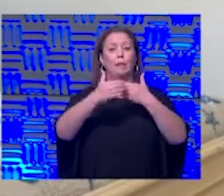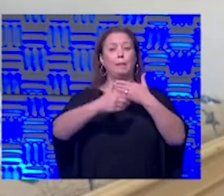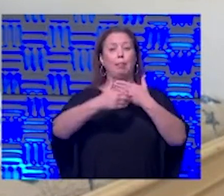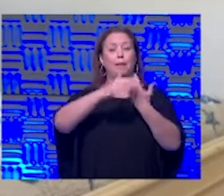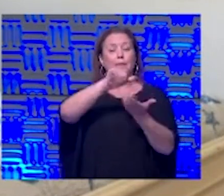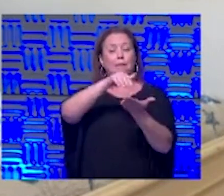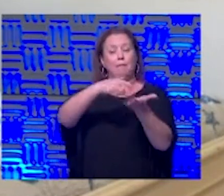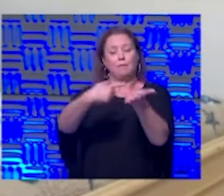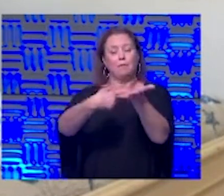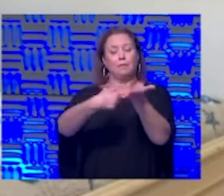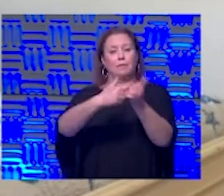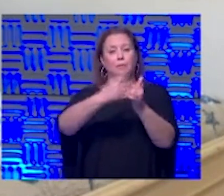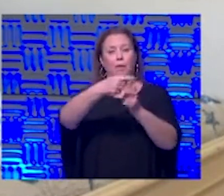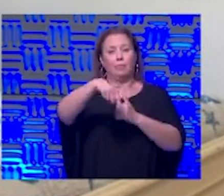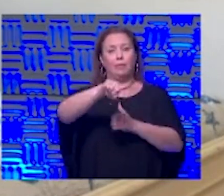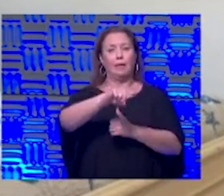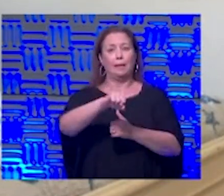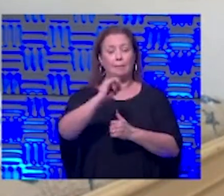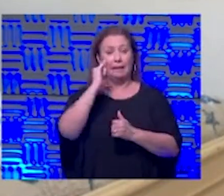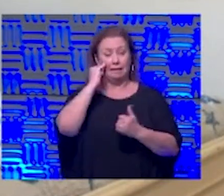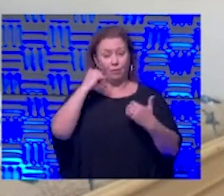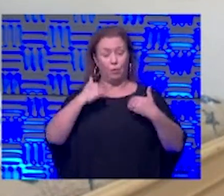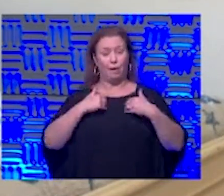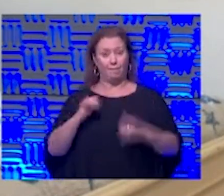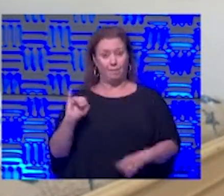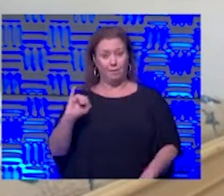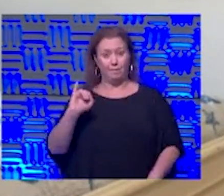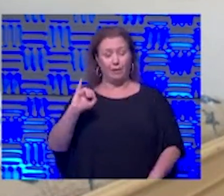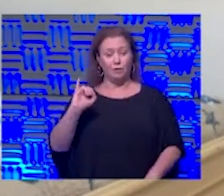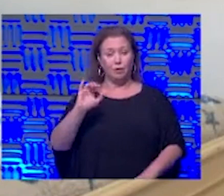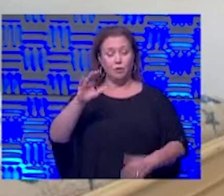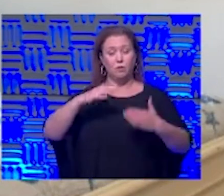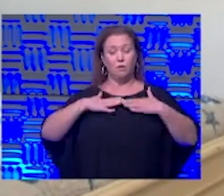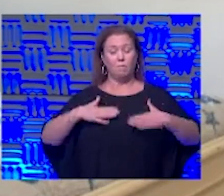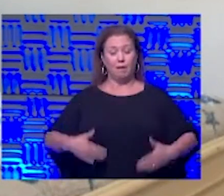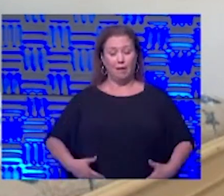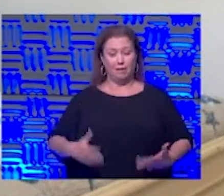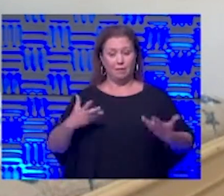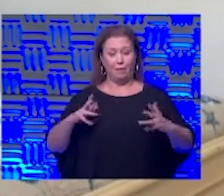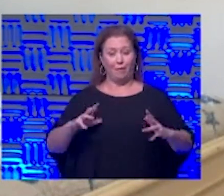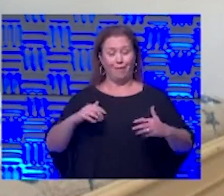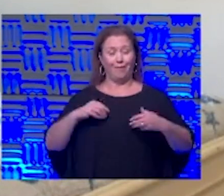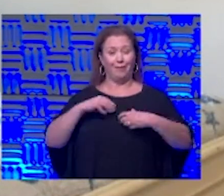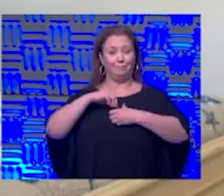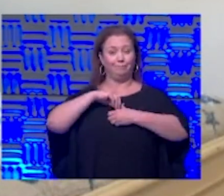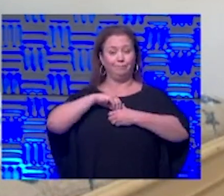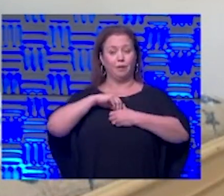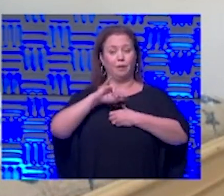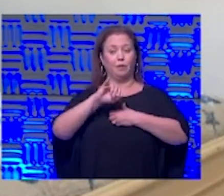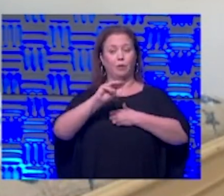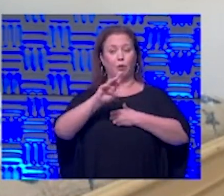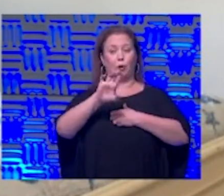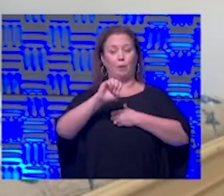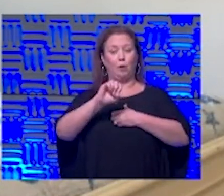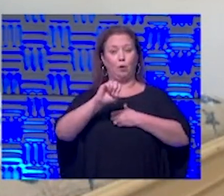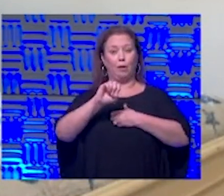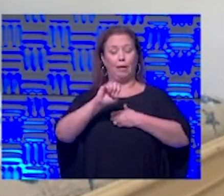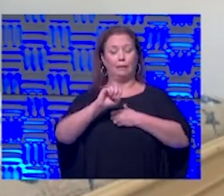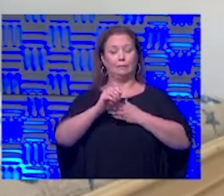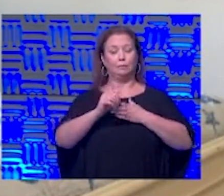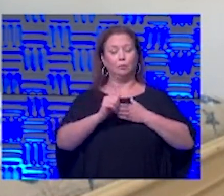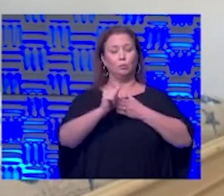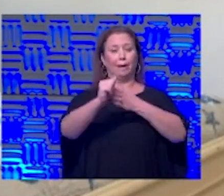them. But if you've had the infection, your body has seen it, your immune system has seen it, has